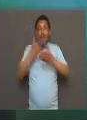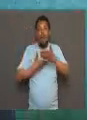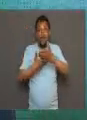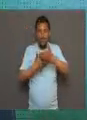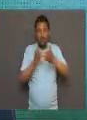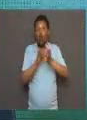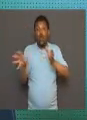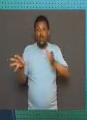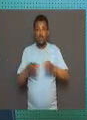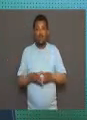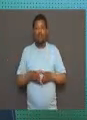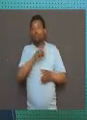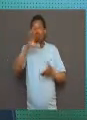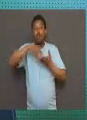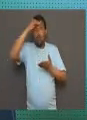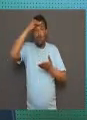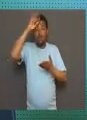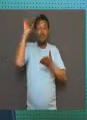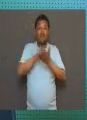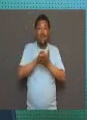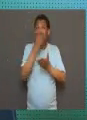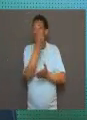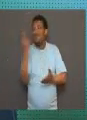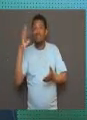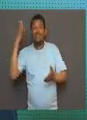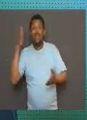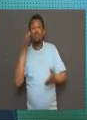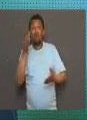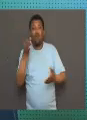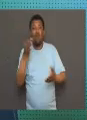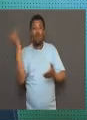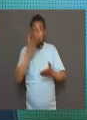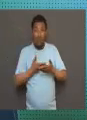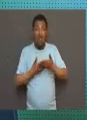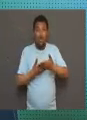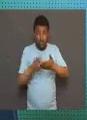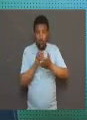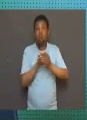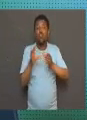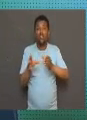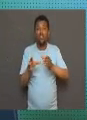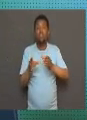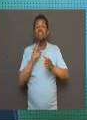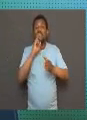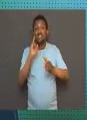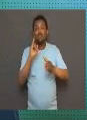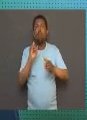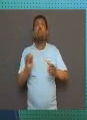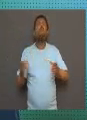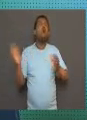projection. You learned that each type of map projection is